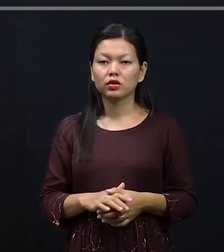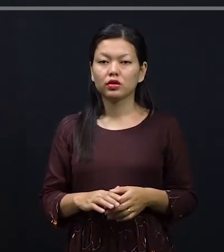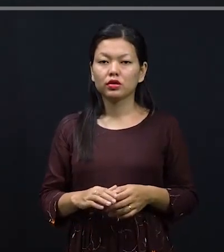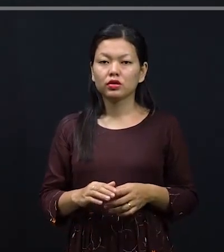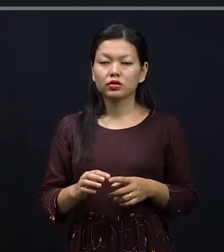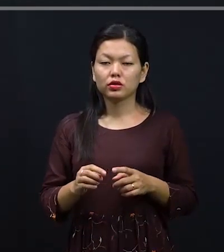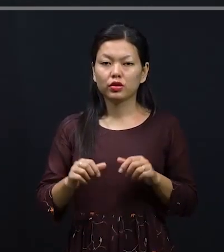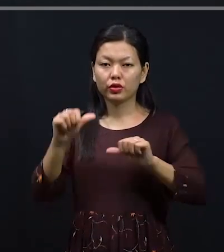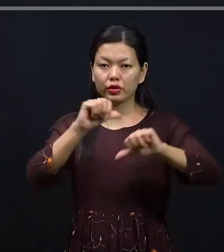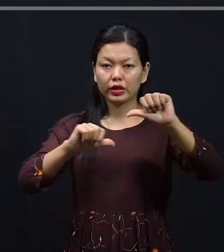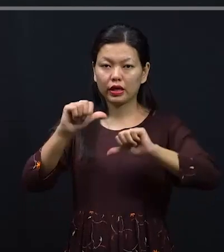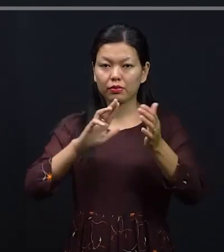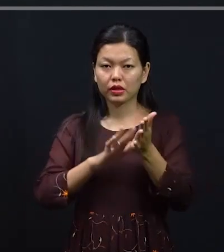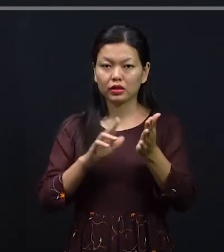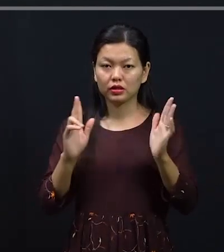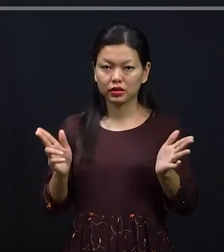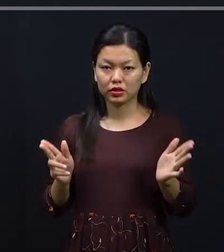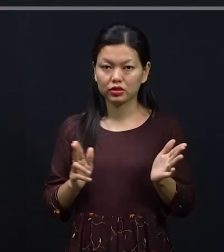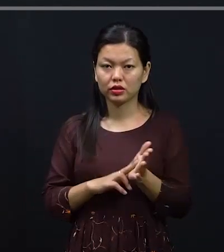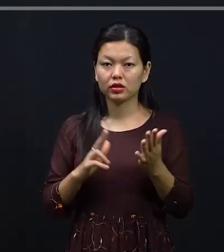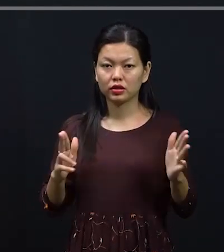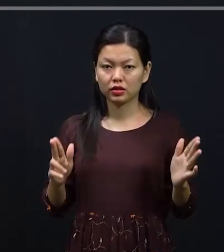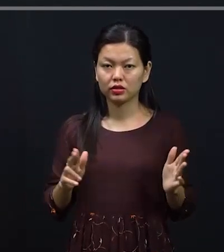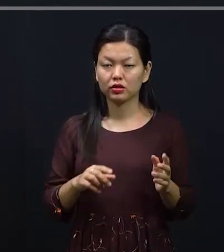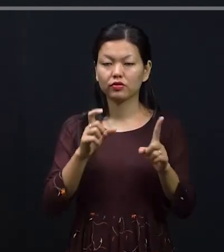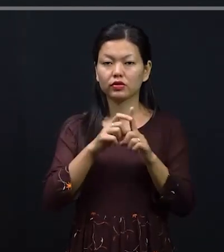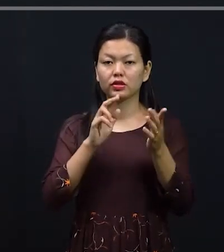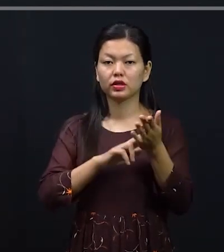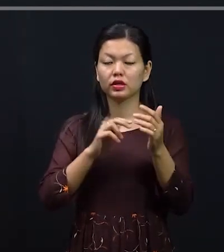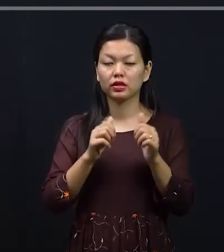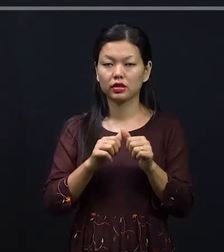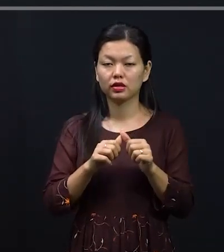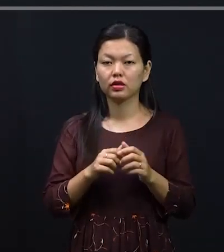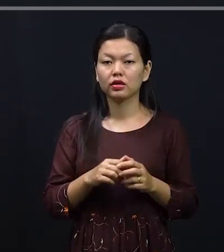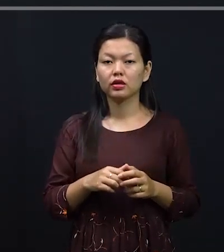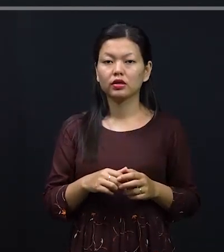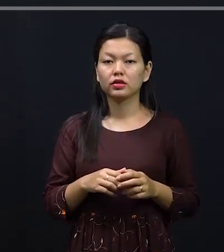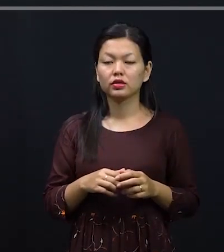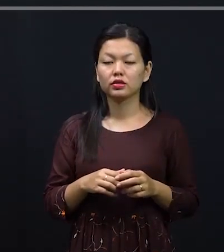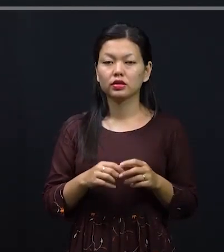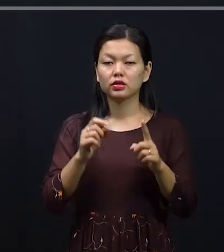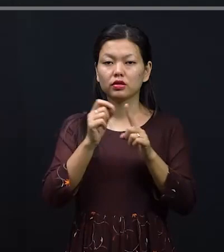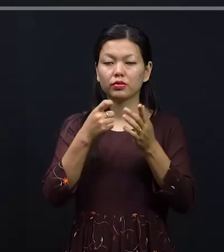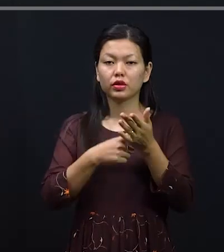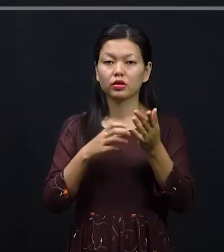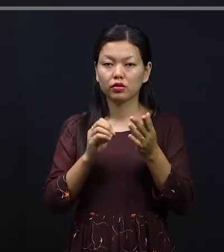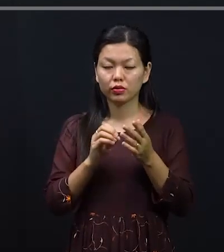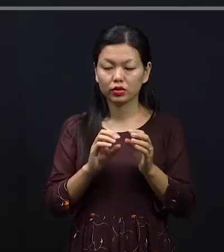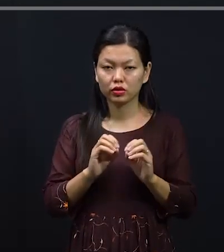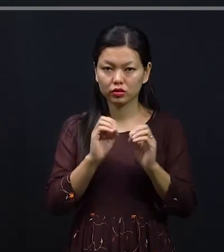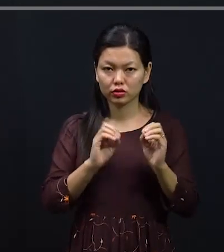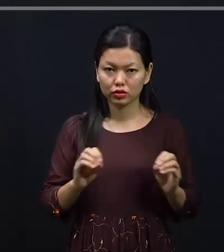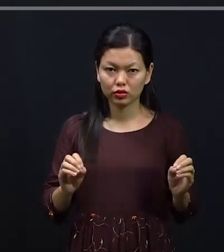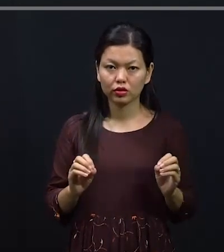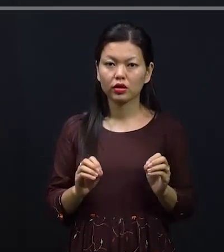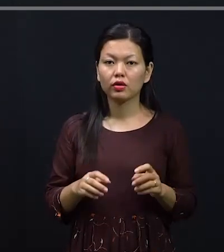nature of the transforming principle is the DNA, and is neither the proteins nor RNA. That is not, they are not the